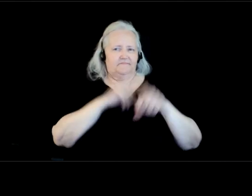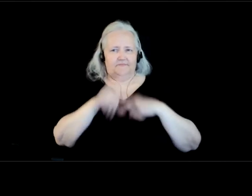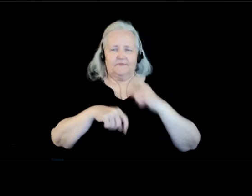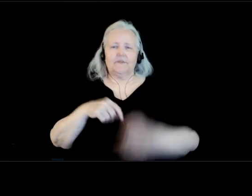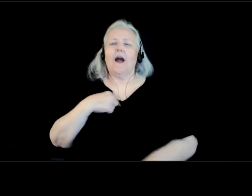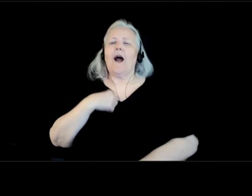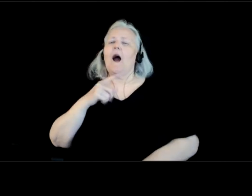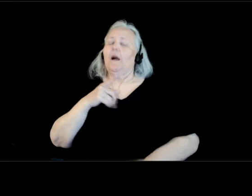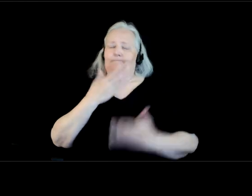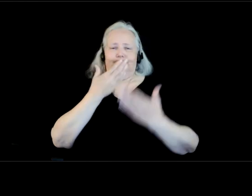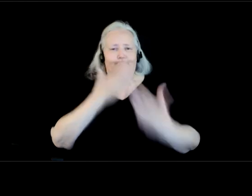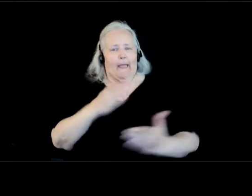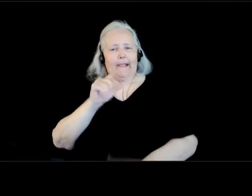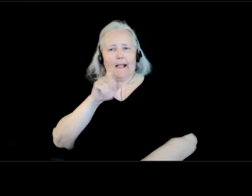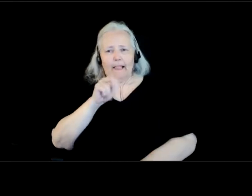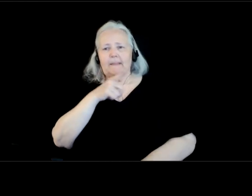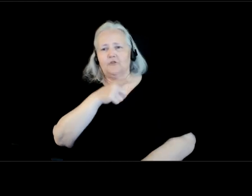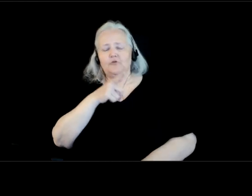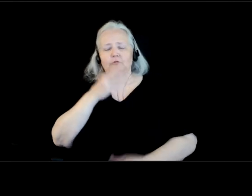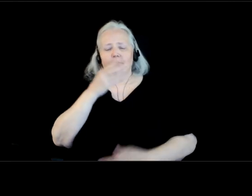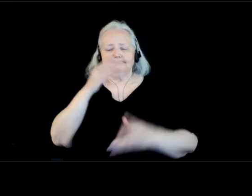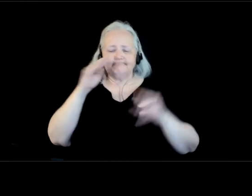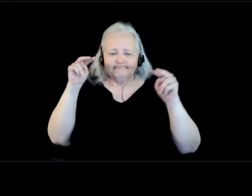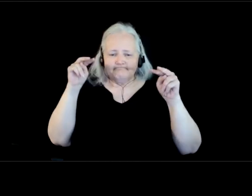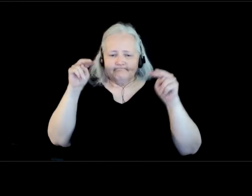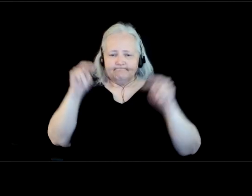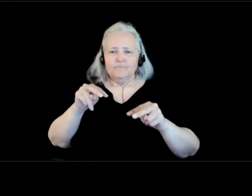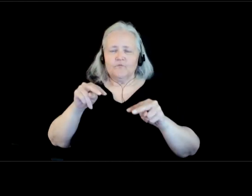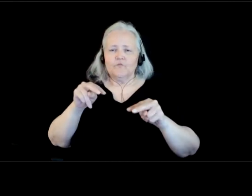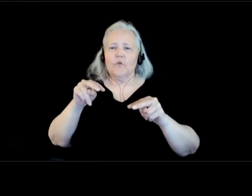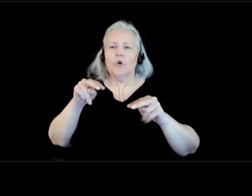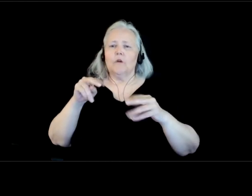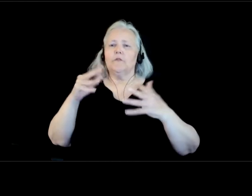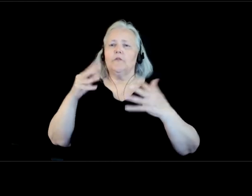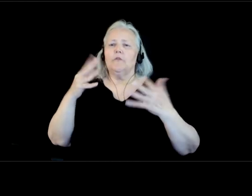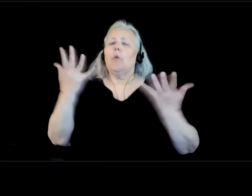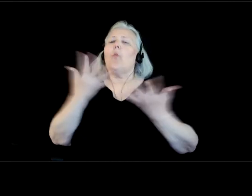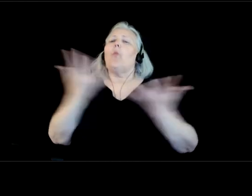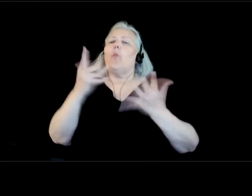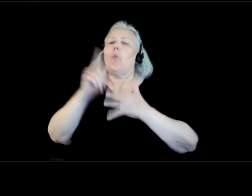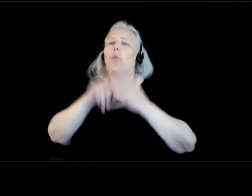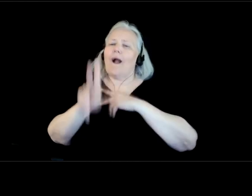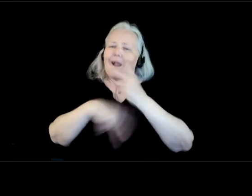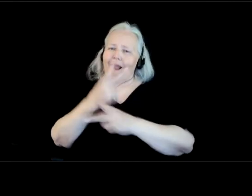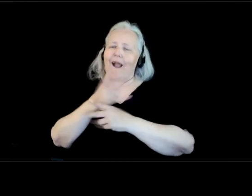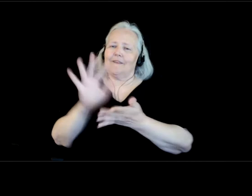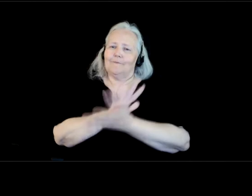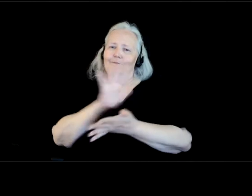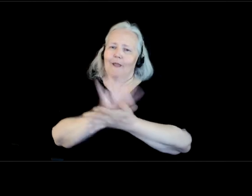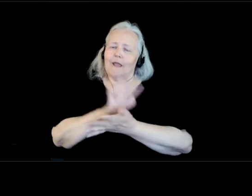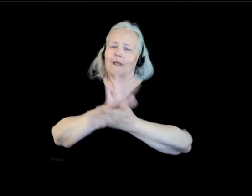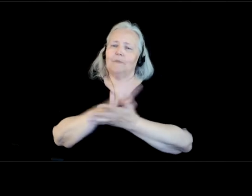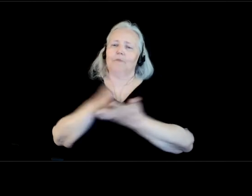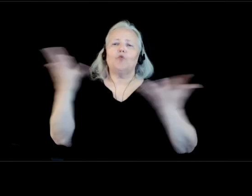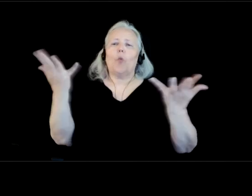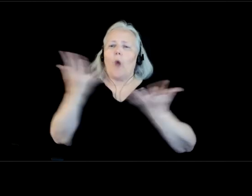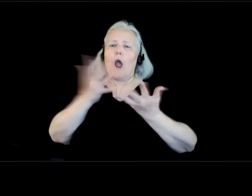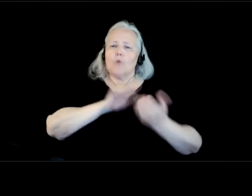so much on the breadth of the kinds of papers and approaches we would be happy to